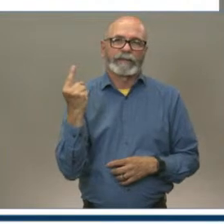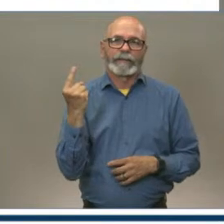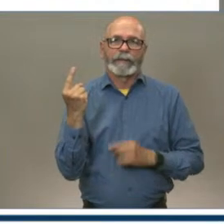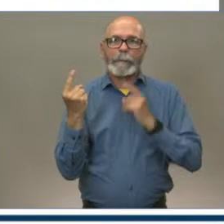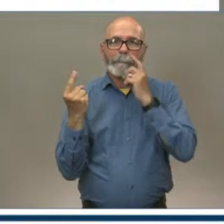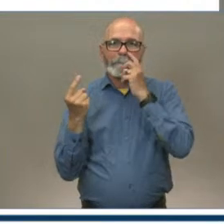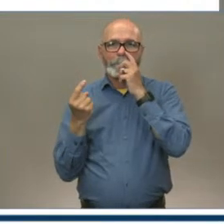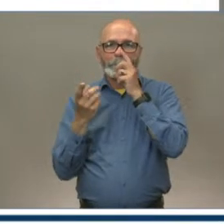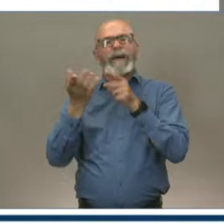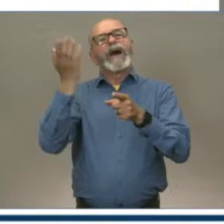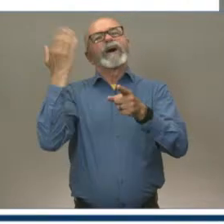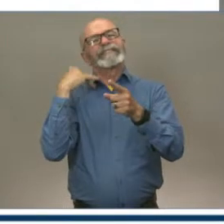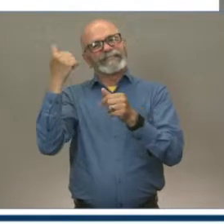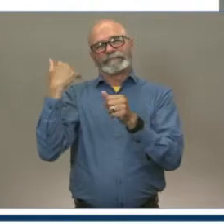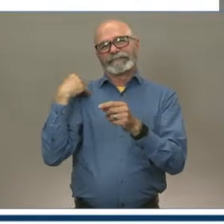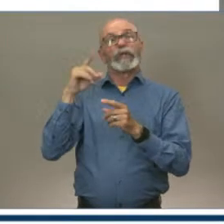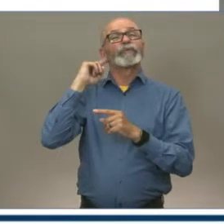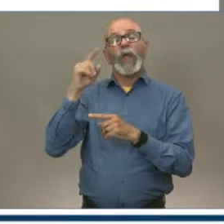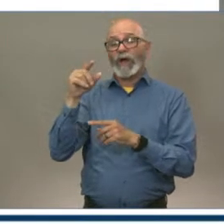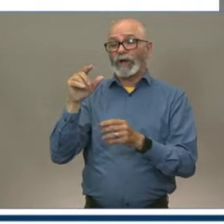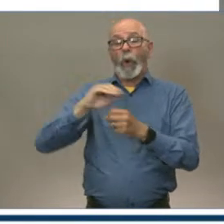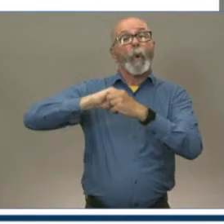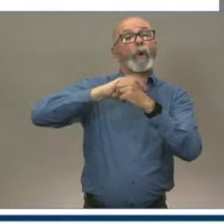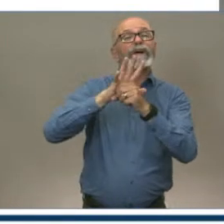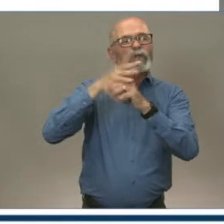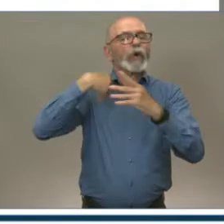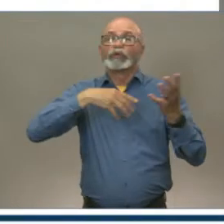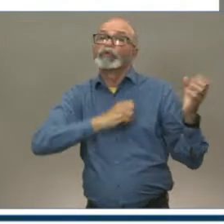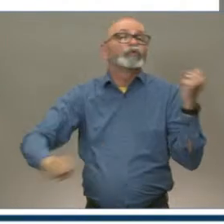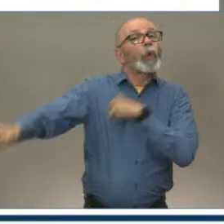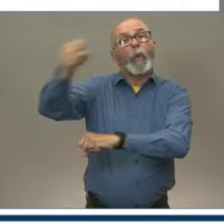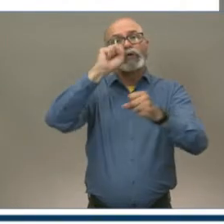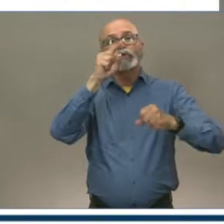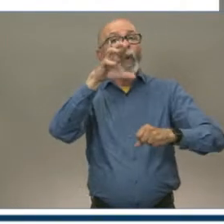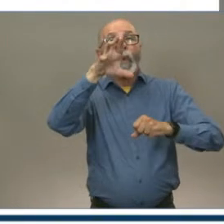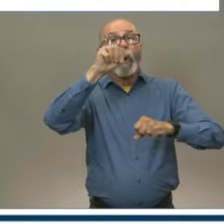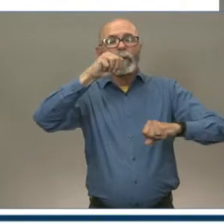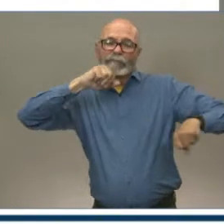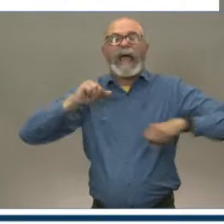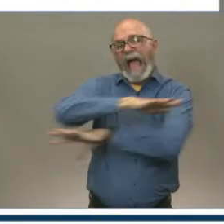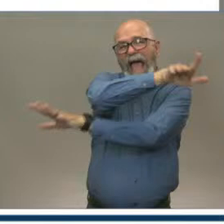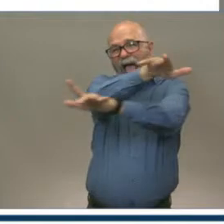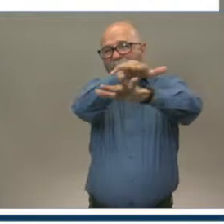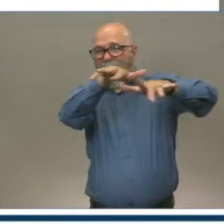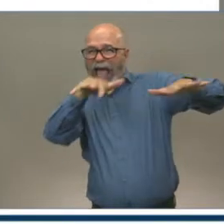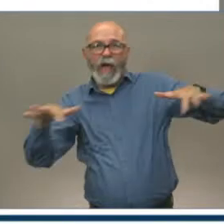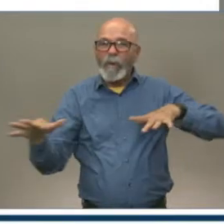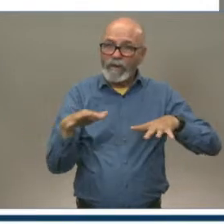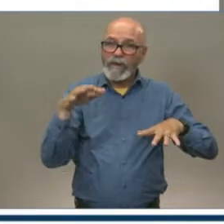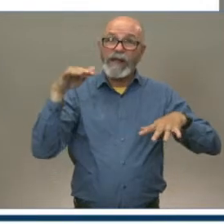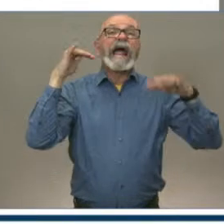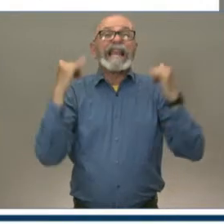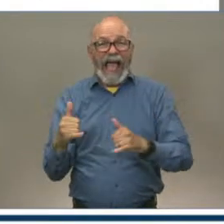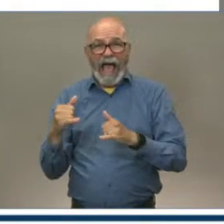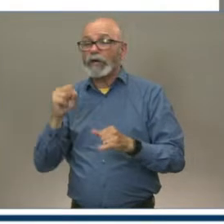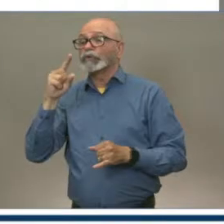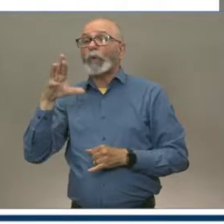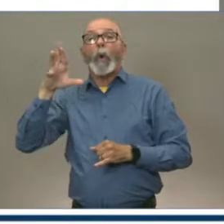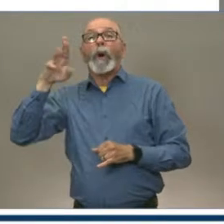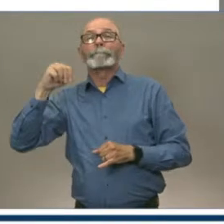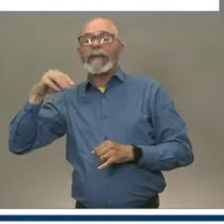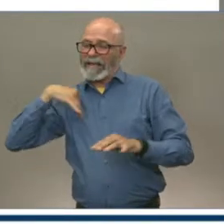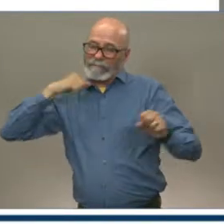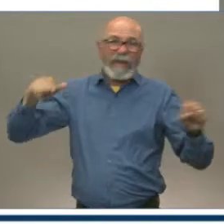My response is that we can be the storm and roar back. Lock arms, Nova Scotia, and stay